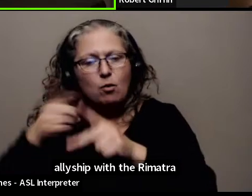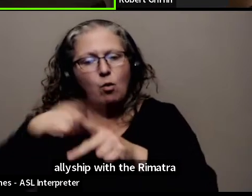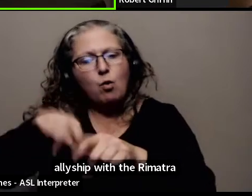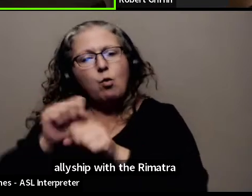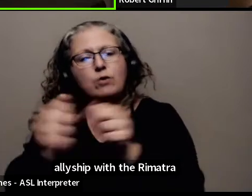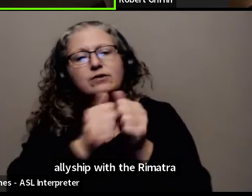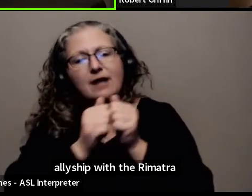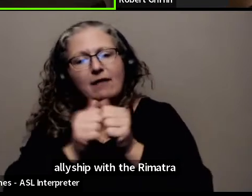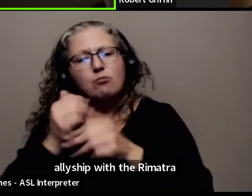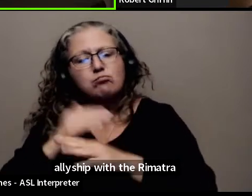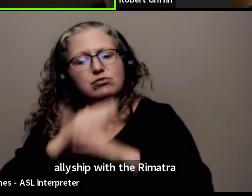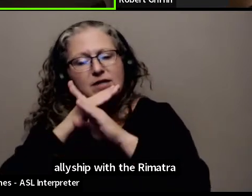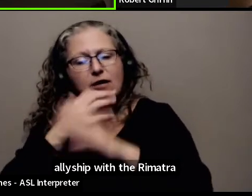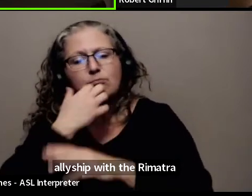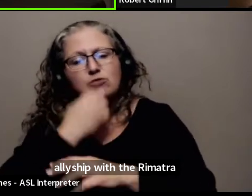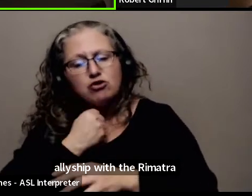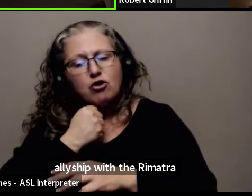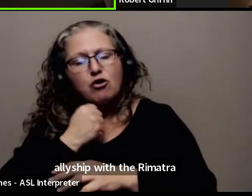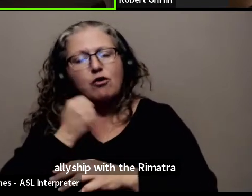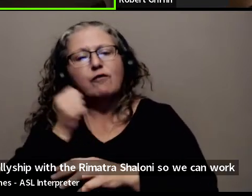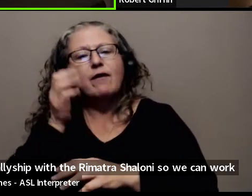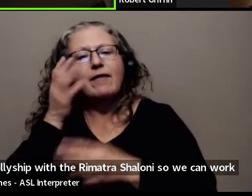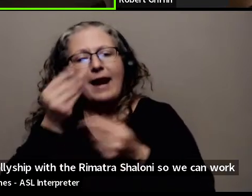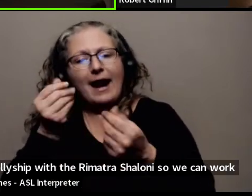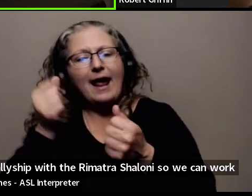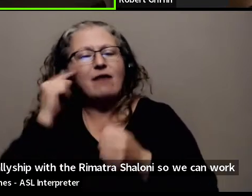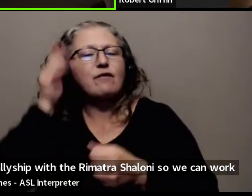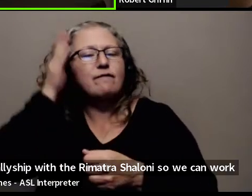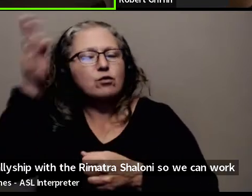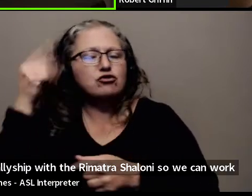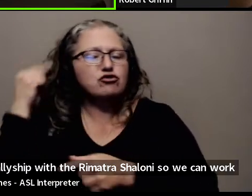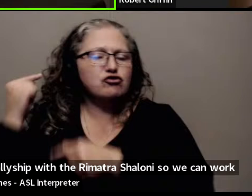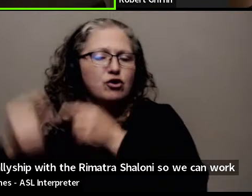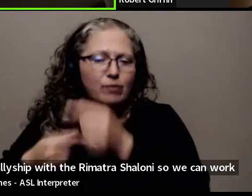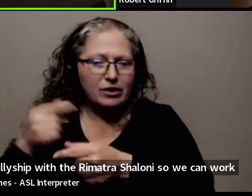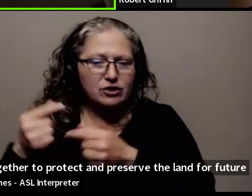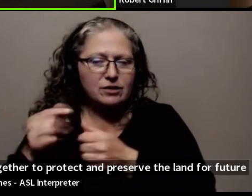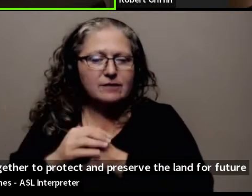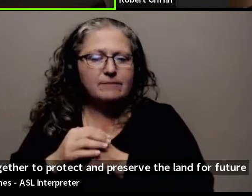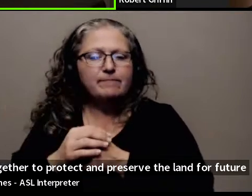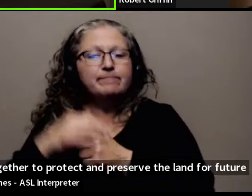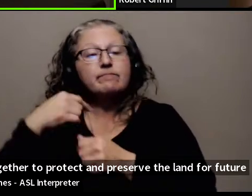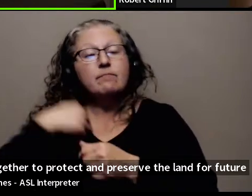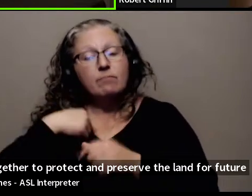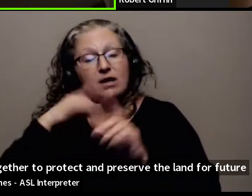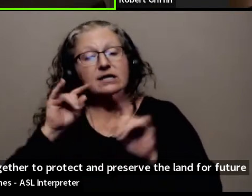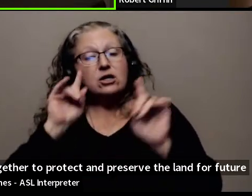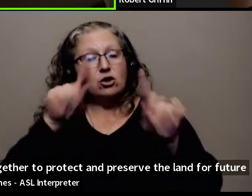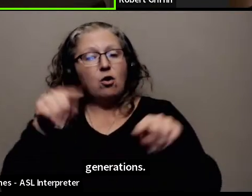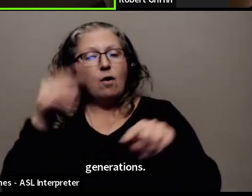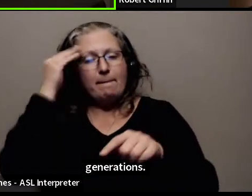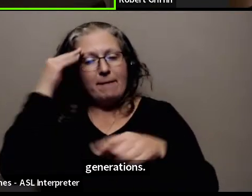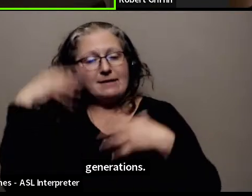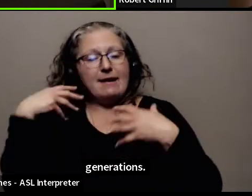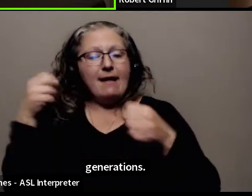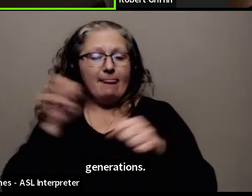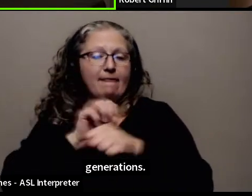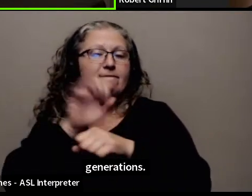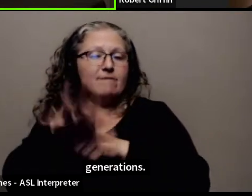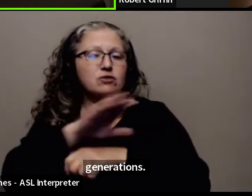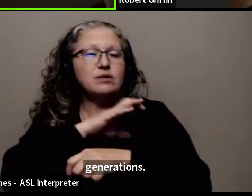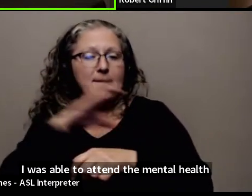and preserve the land for future generations. I was able to attend the Mental Health Advisory